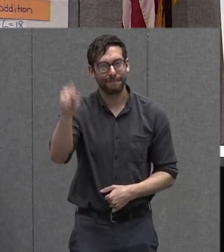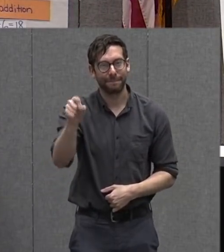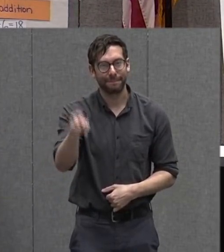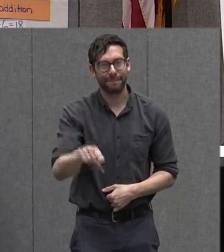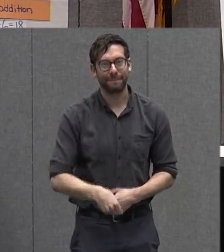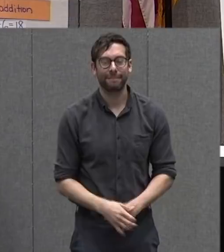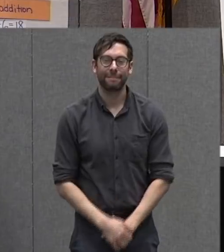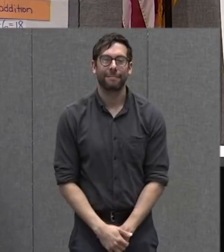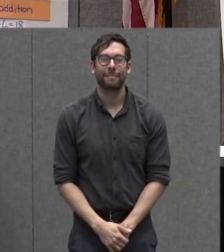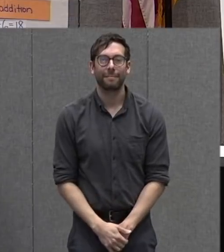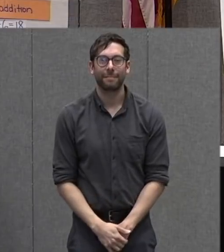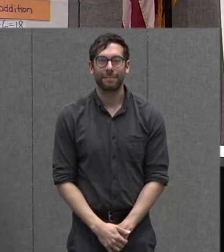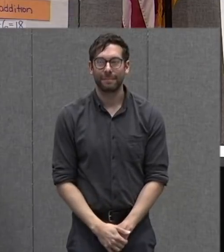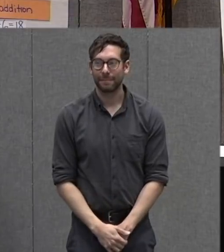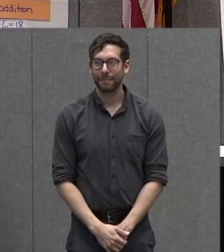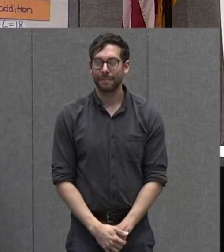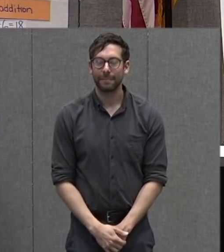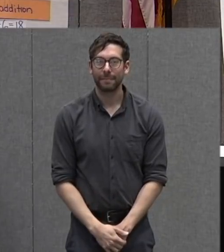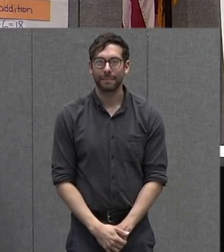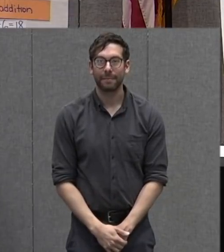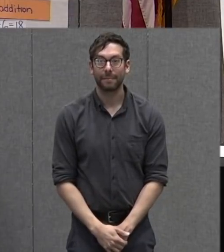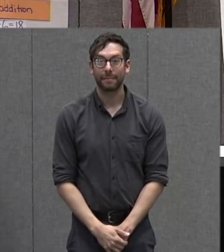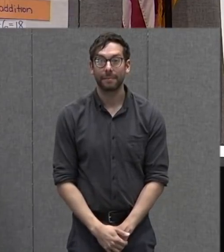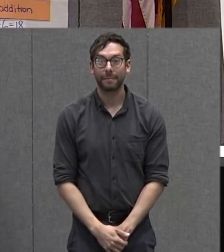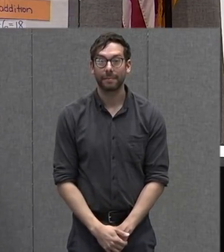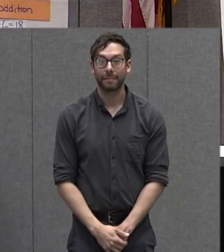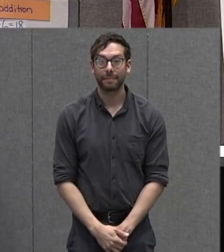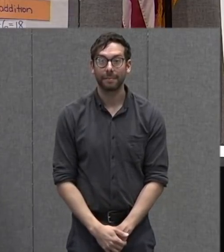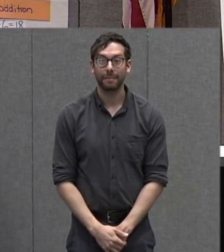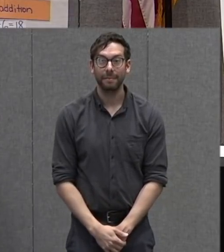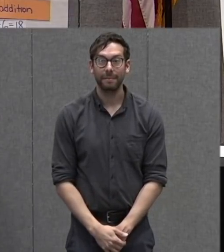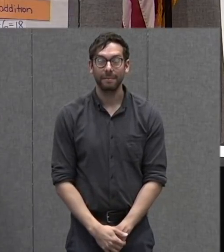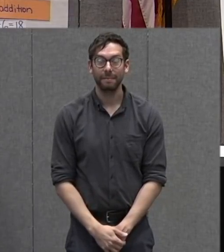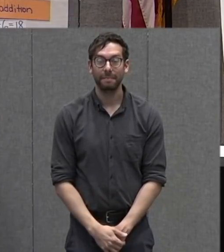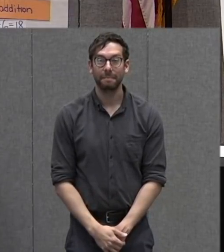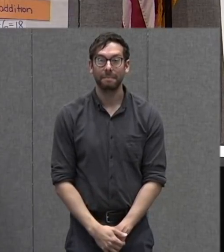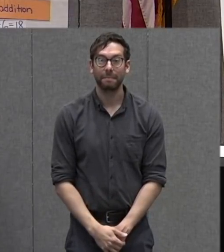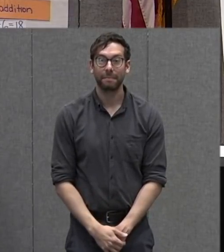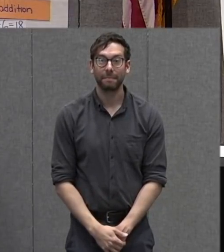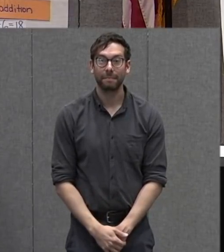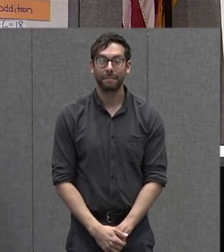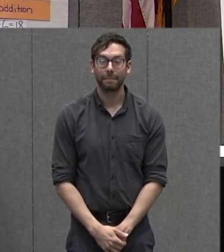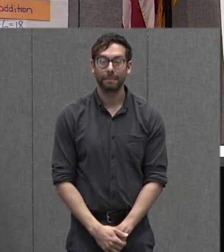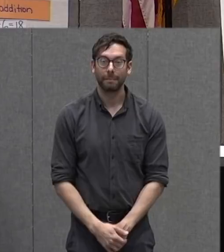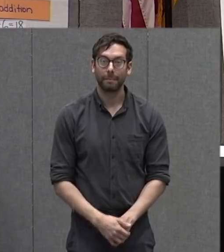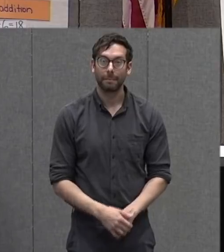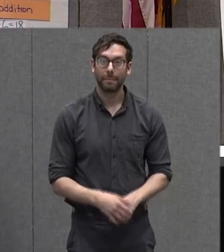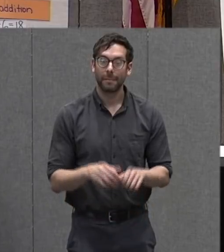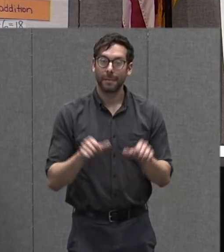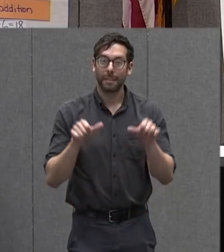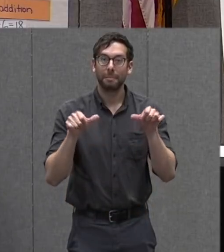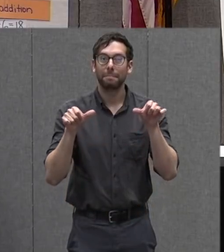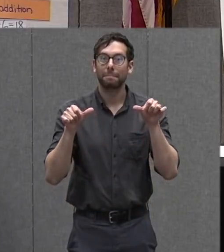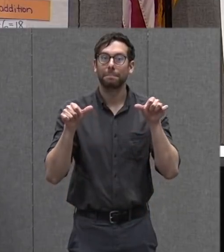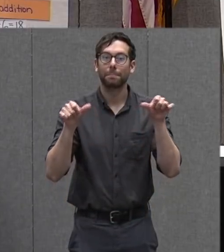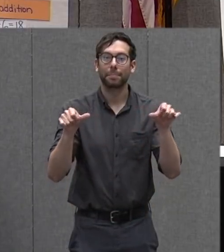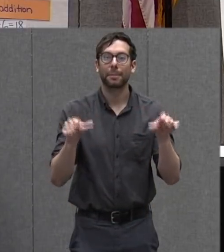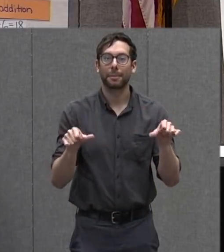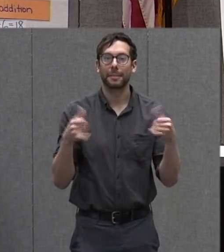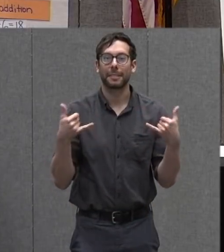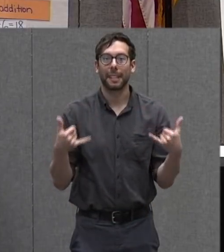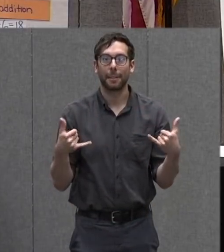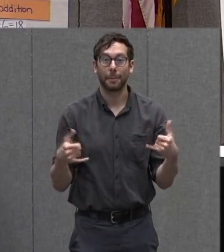We could show this as 10